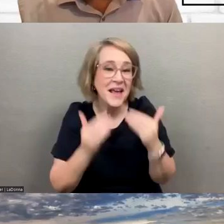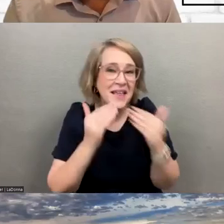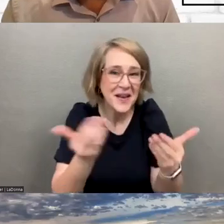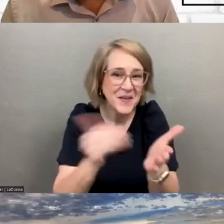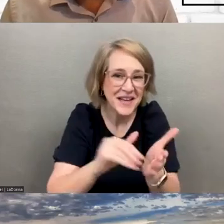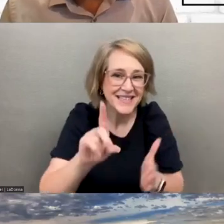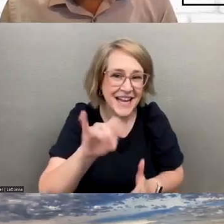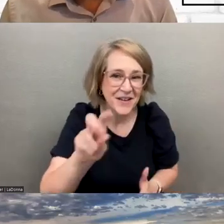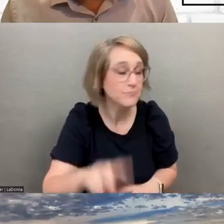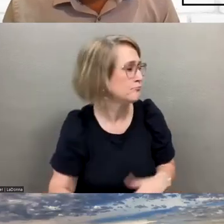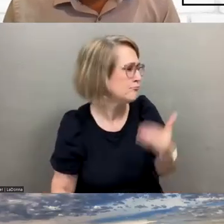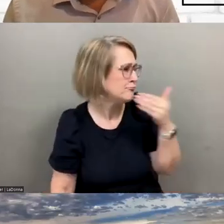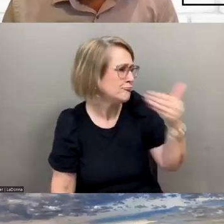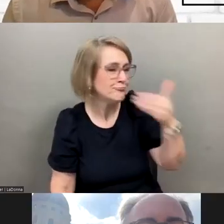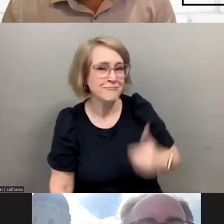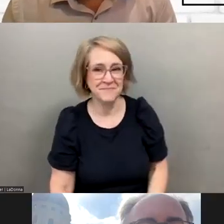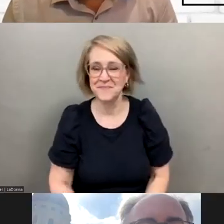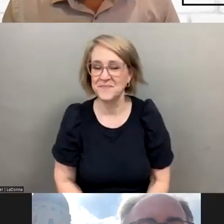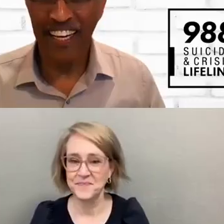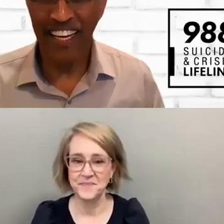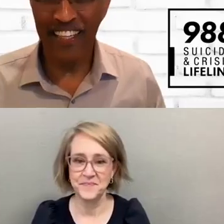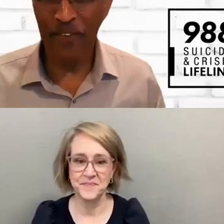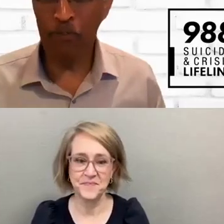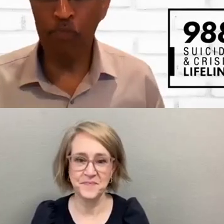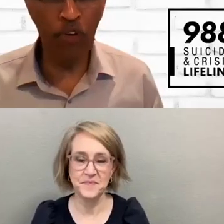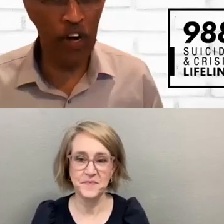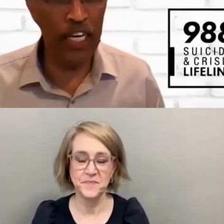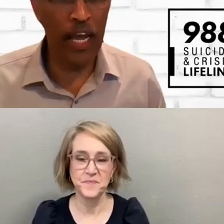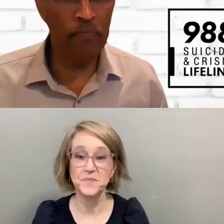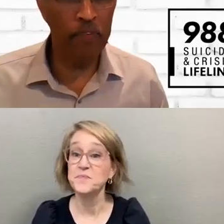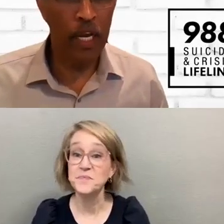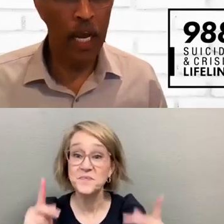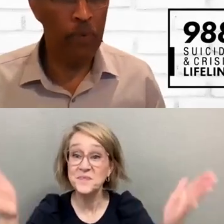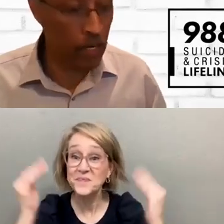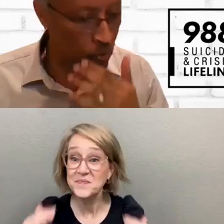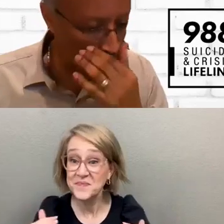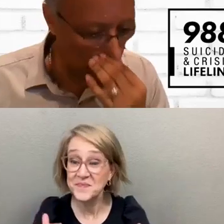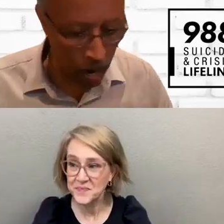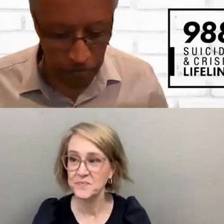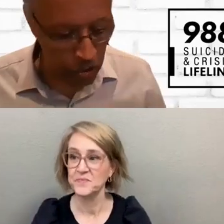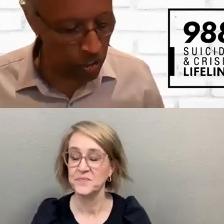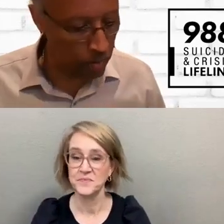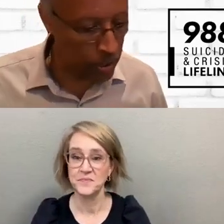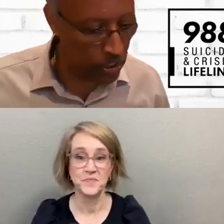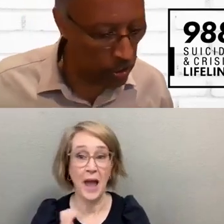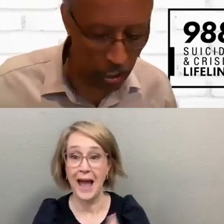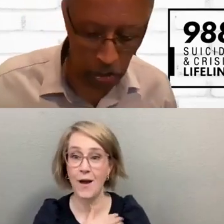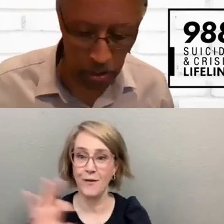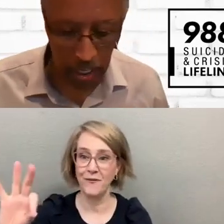Dave. Take care. Thank you so much. Righty. Let's move on now. And we have reached our